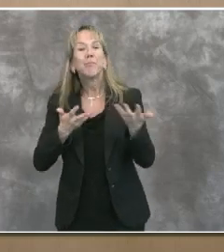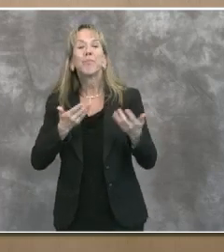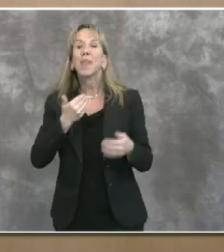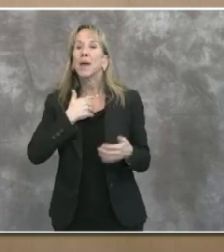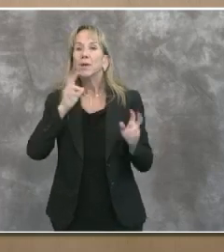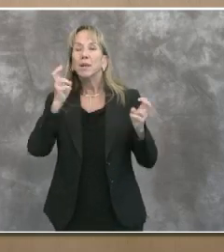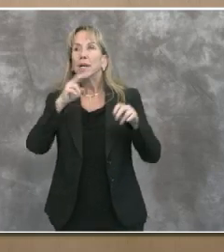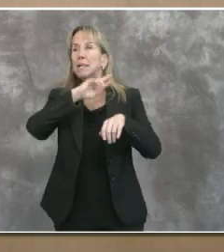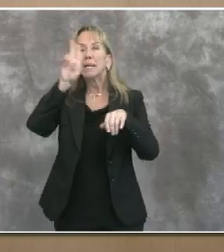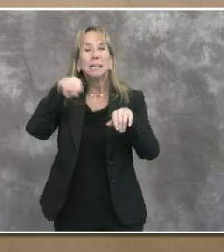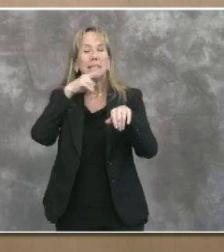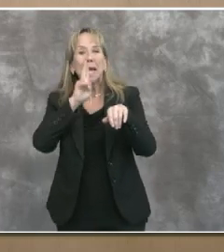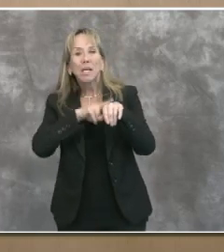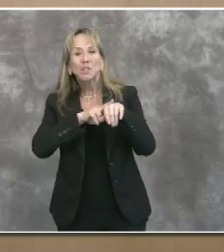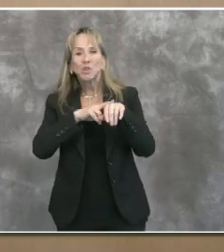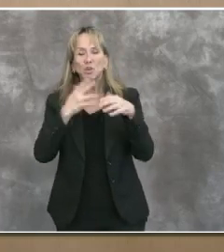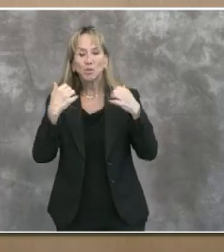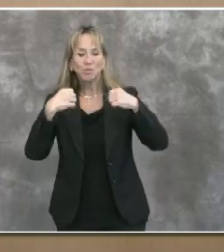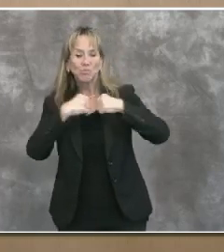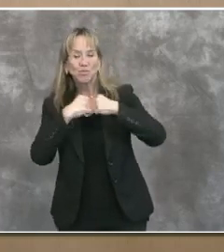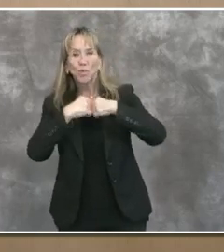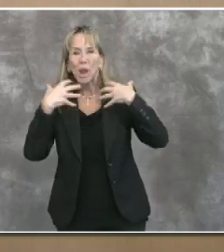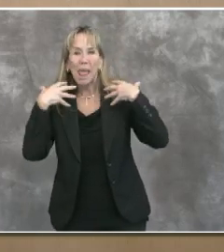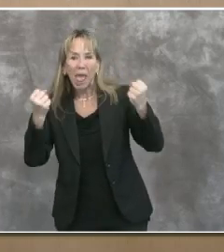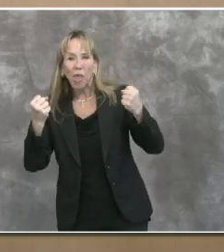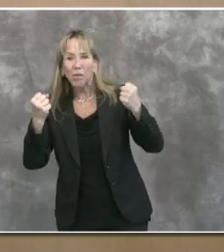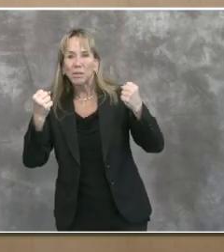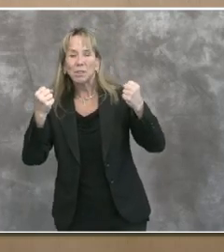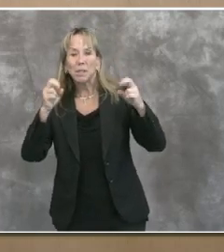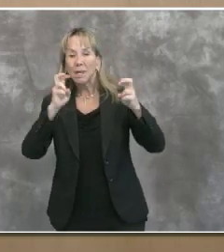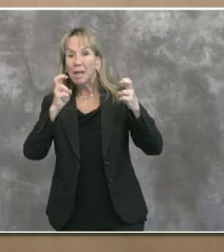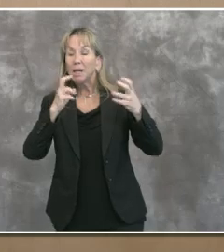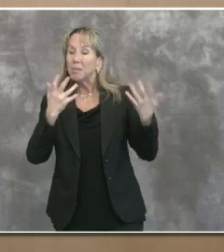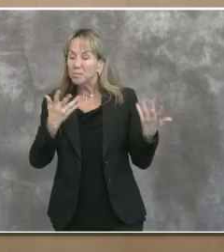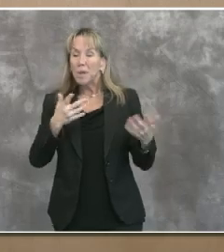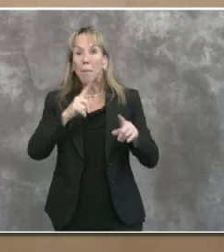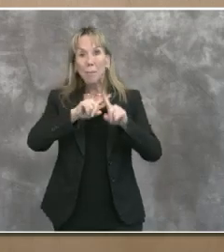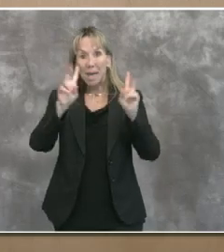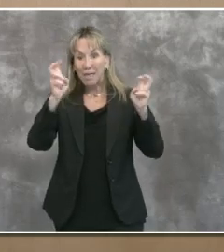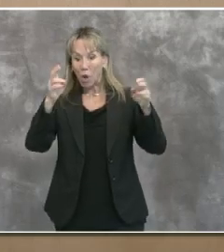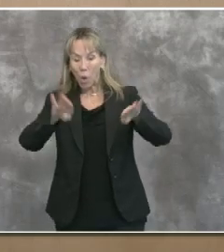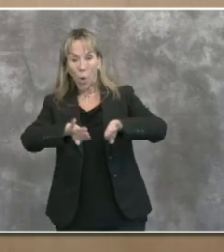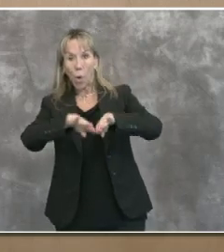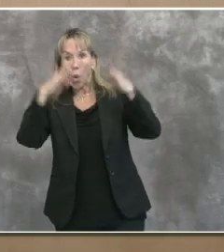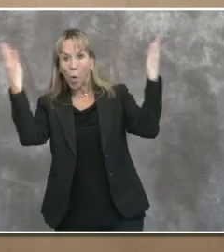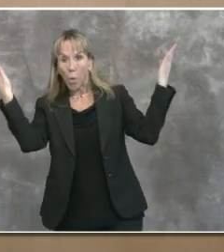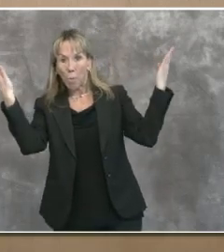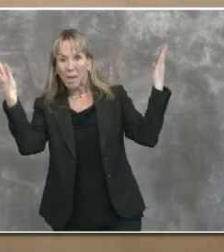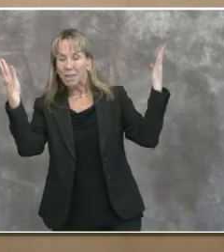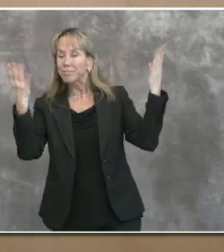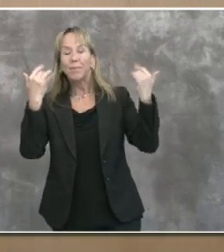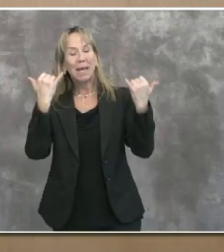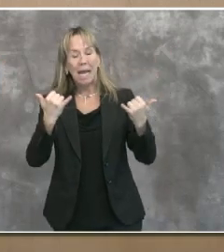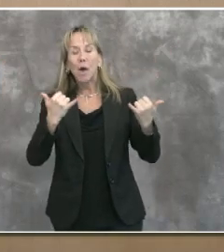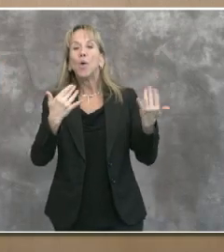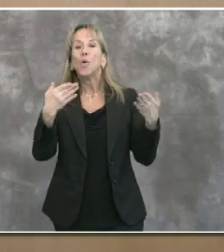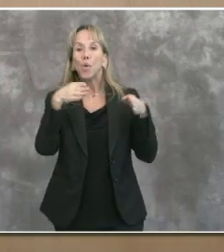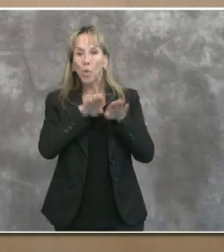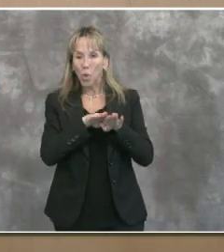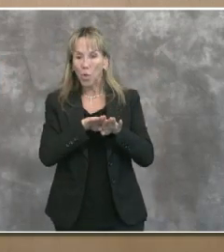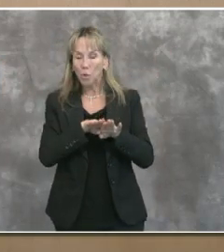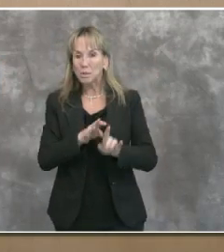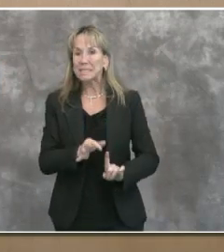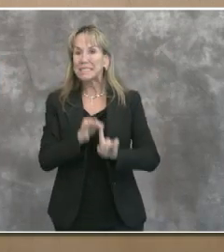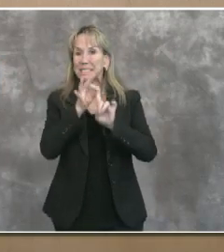national border health entities that we continue to work with. But in terms of opening the border, currently it is closed except for